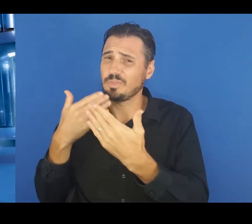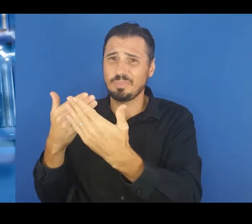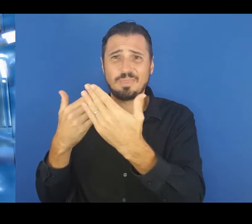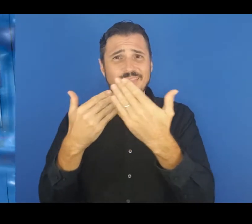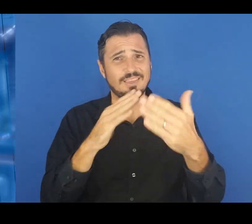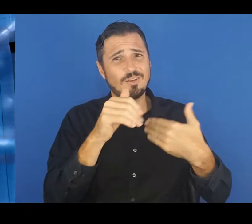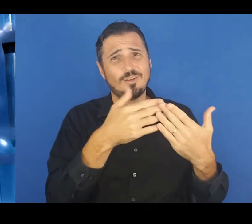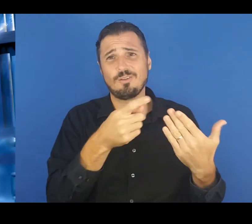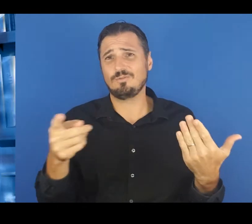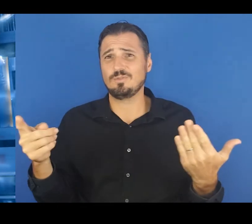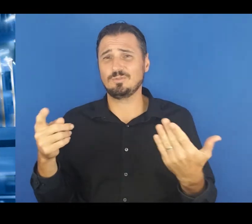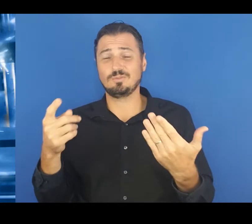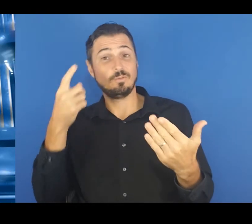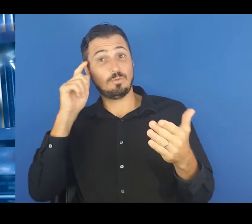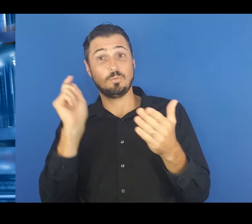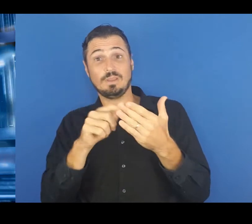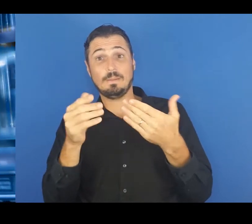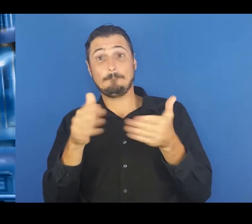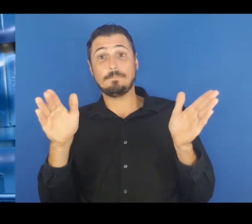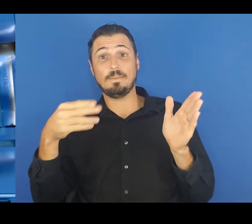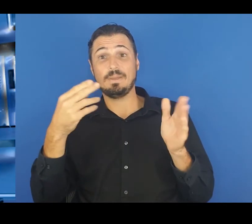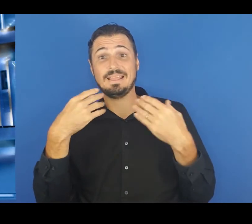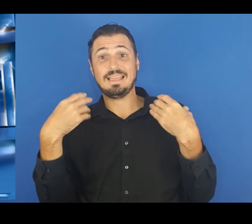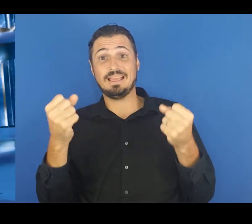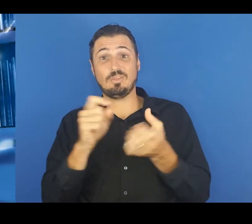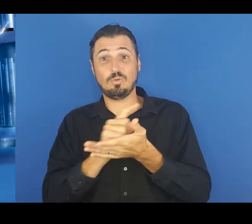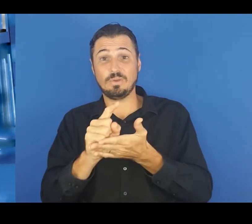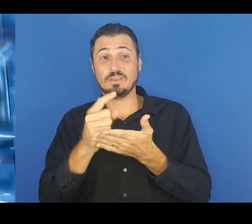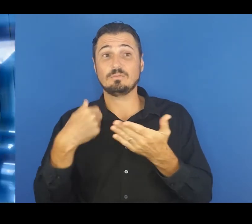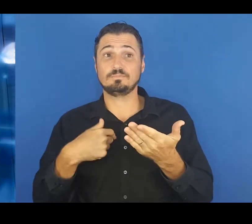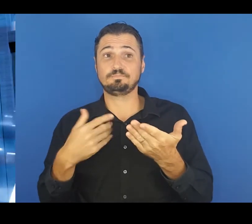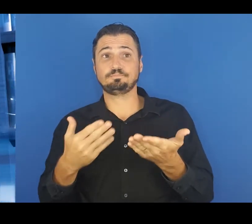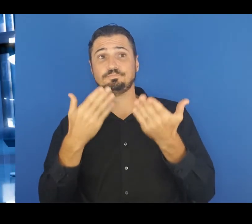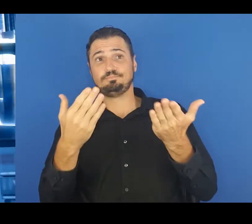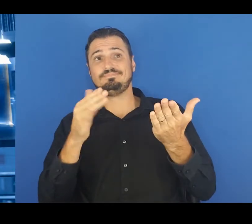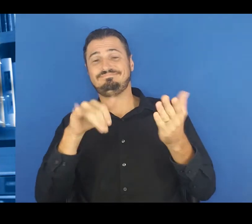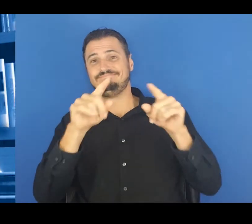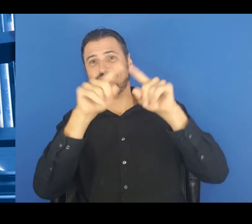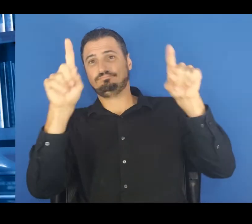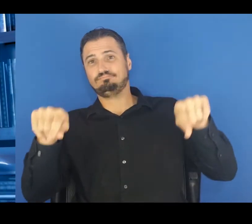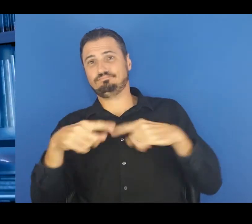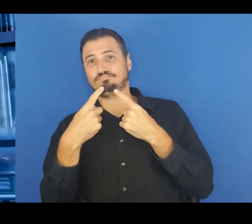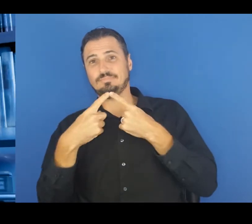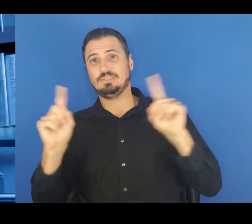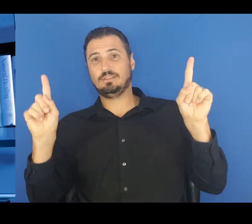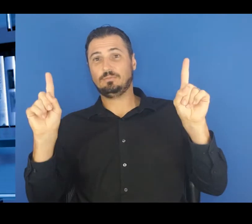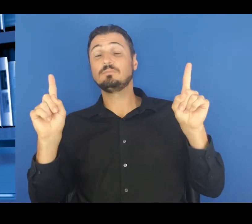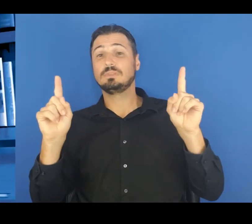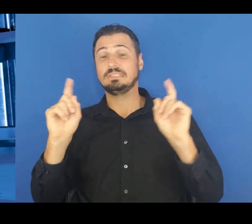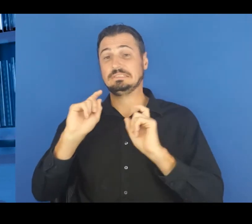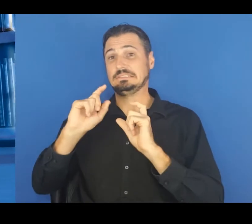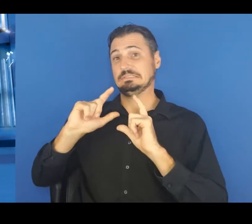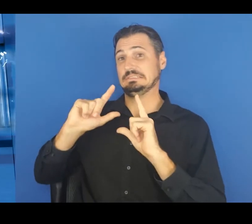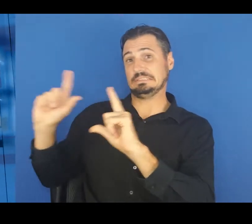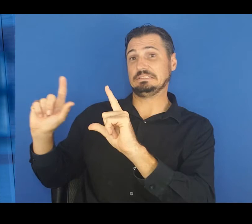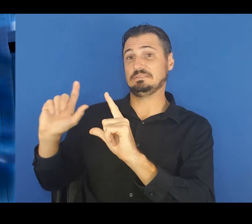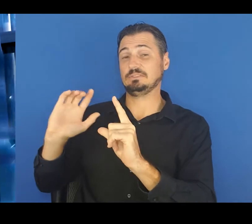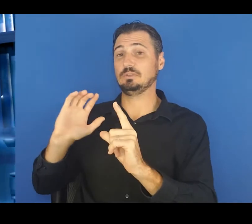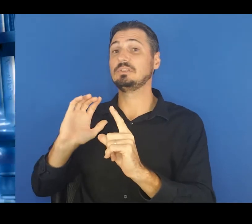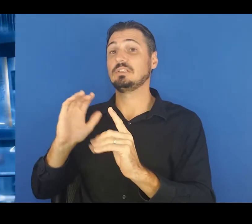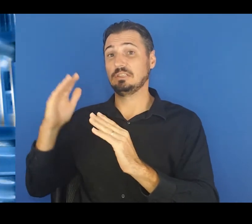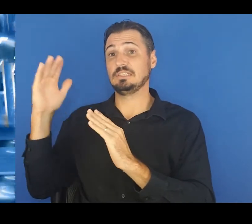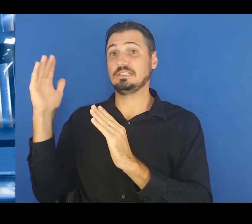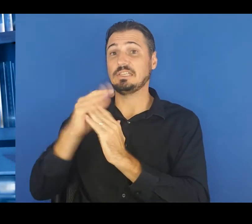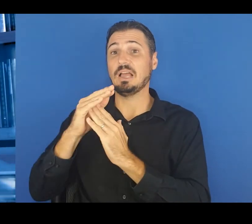In recognition of Public Health Week, we present this proclamation to the top public health official on our